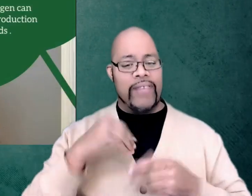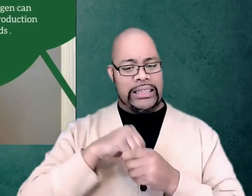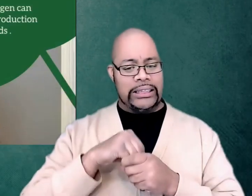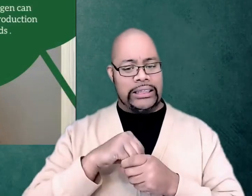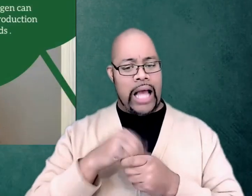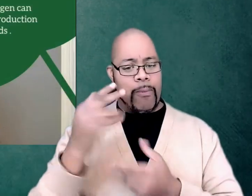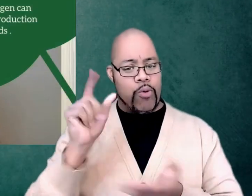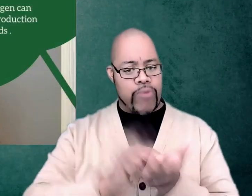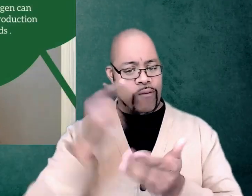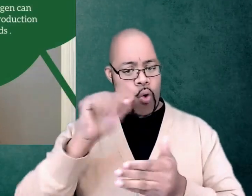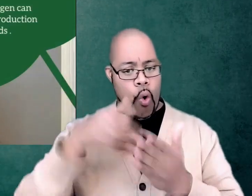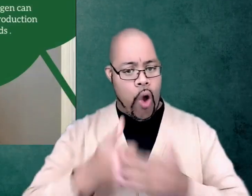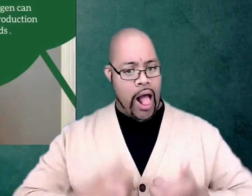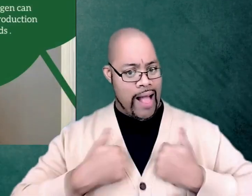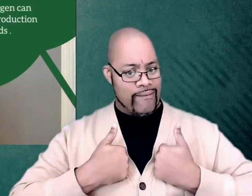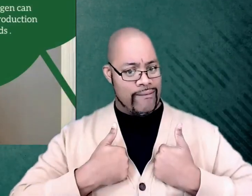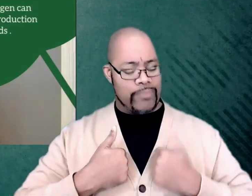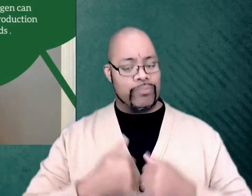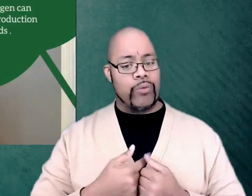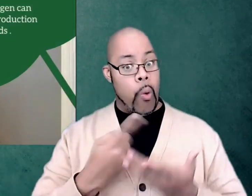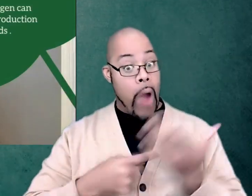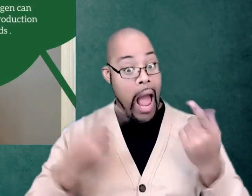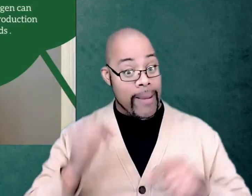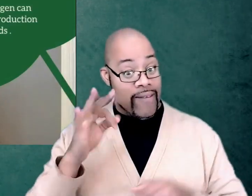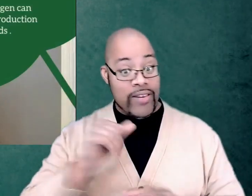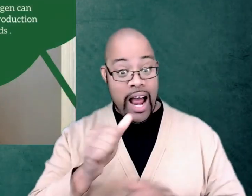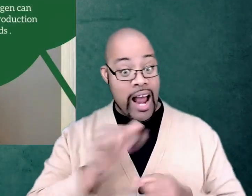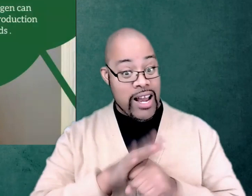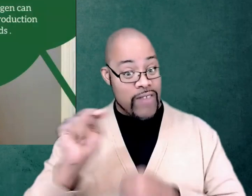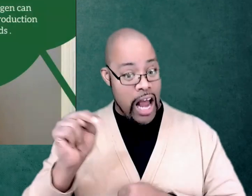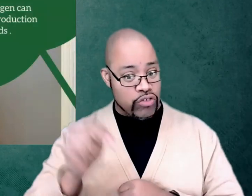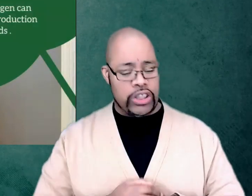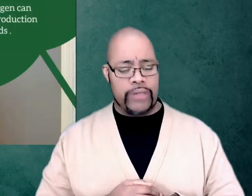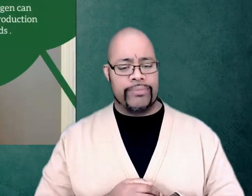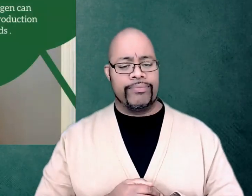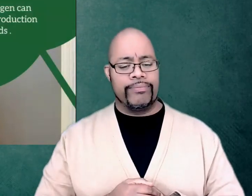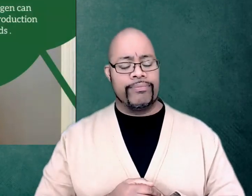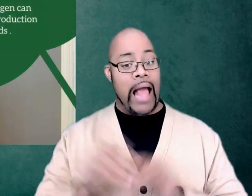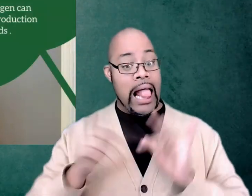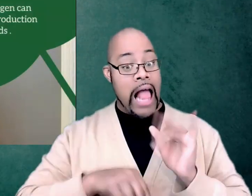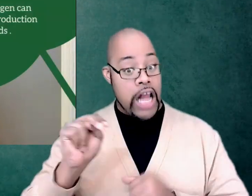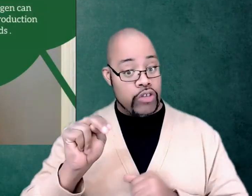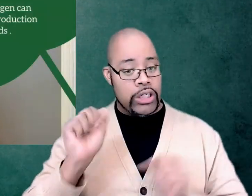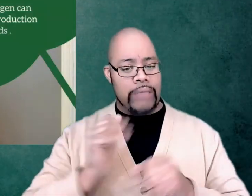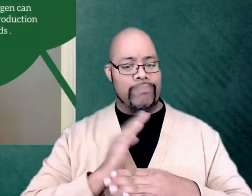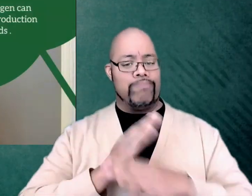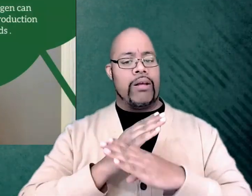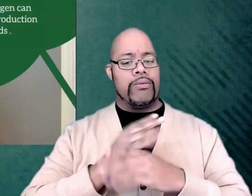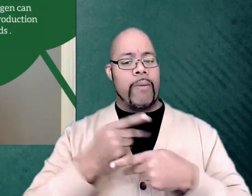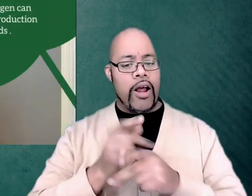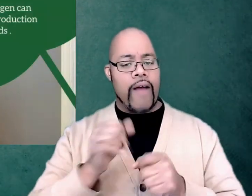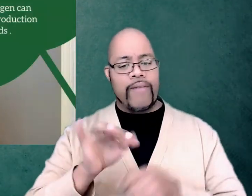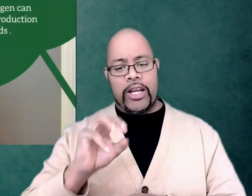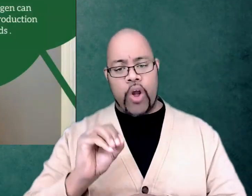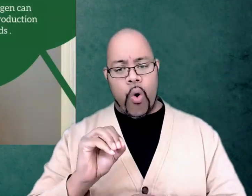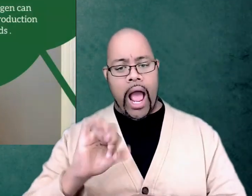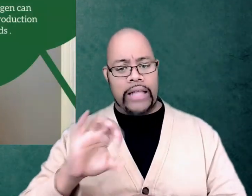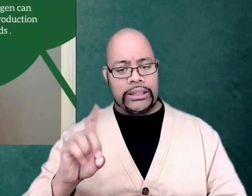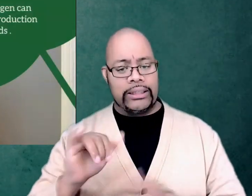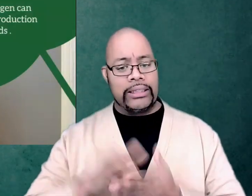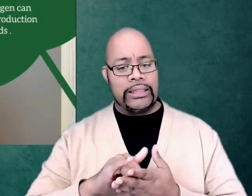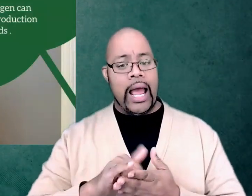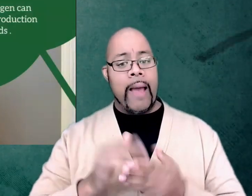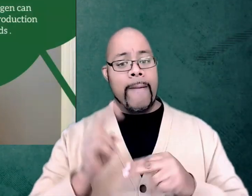genetic blueprint for each life form. Well, what happens when there's not enough nitrogen? A lack of nitrogen can inhibit the production of amino acids,